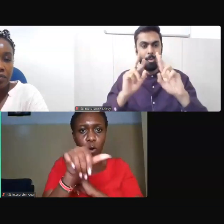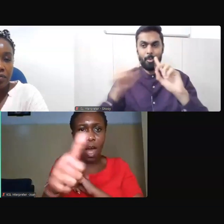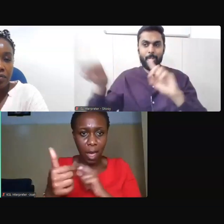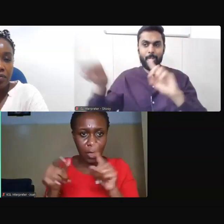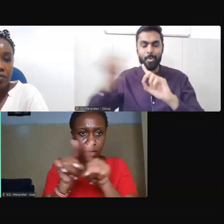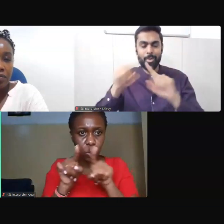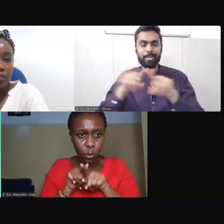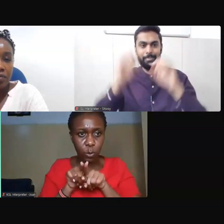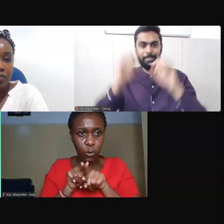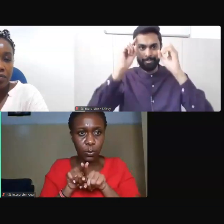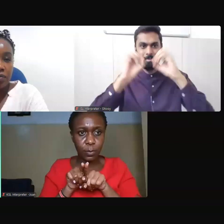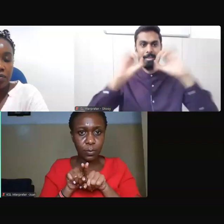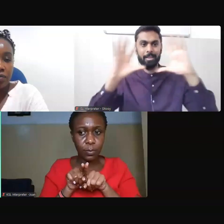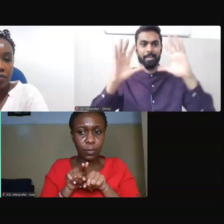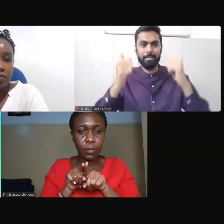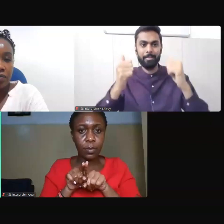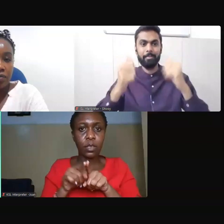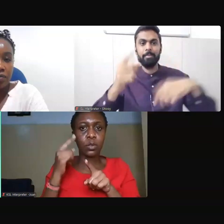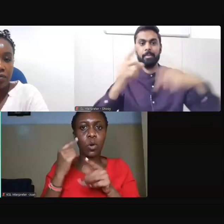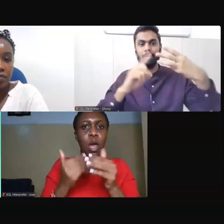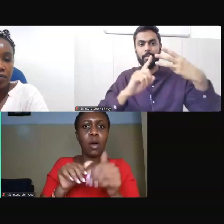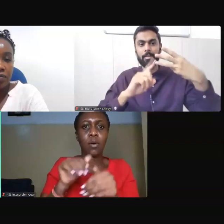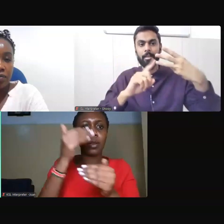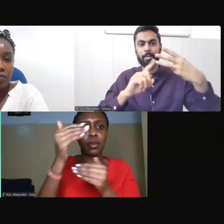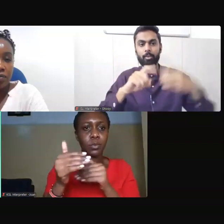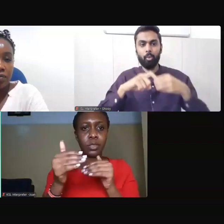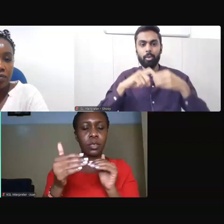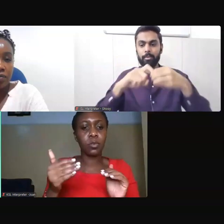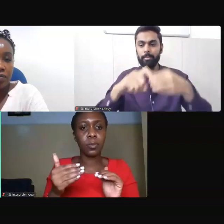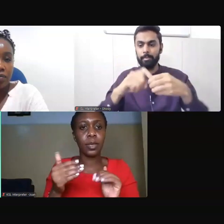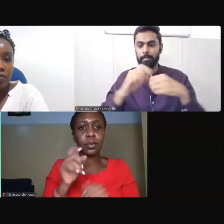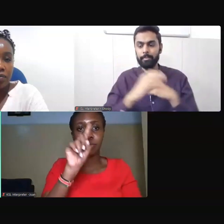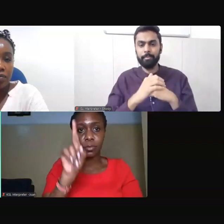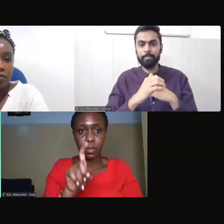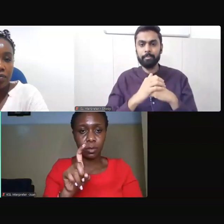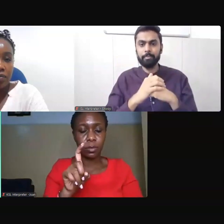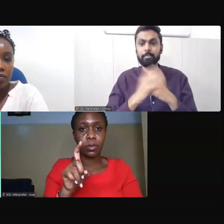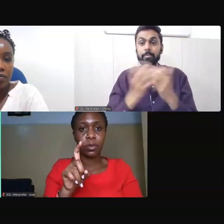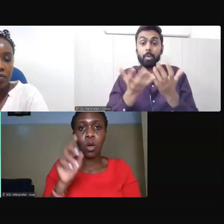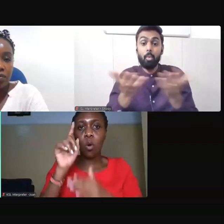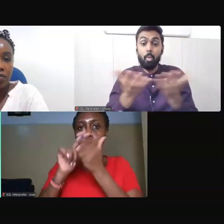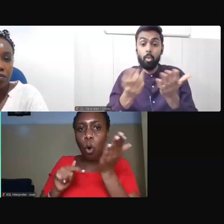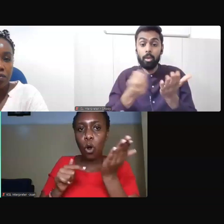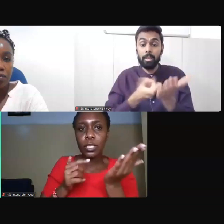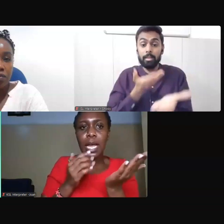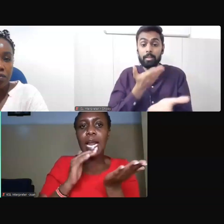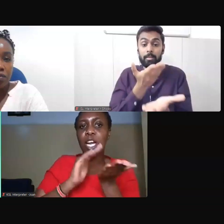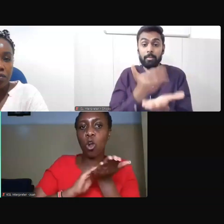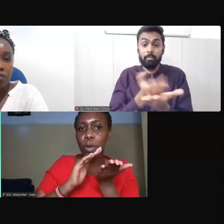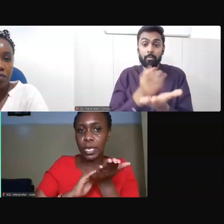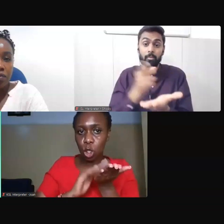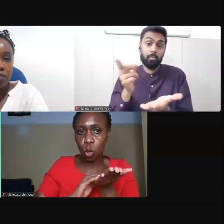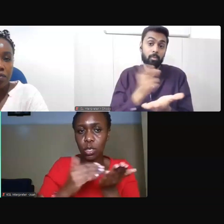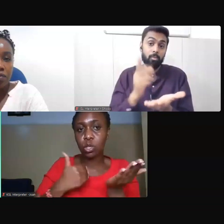well. So our next question is, what recommendations do you have